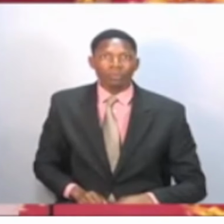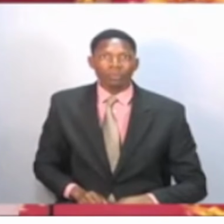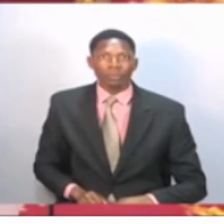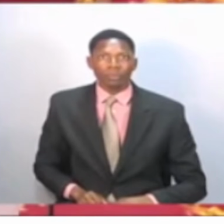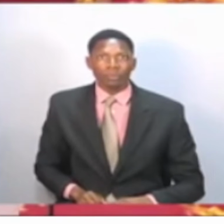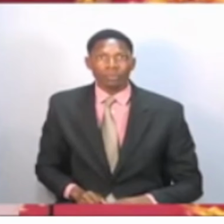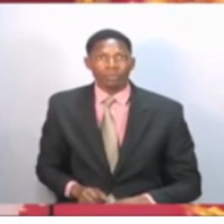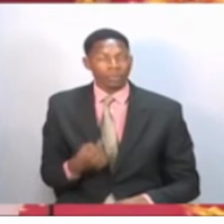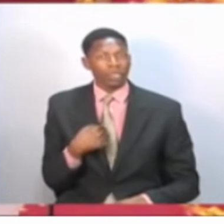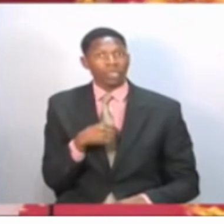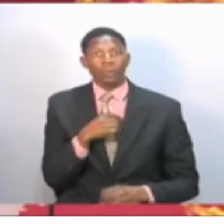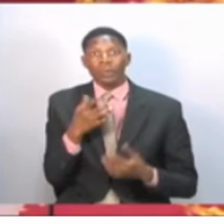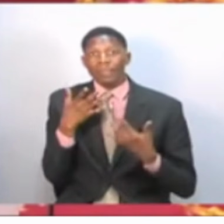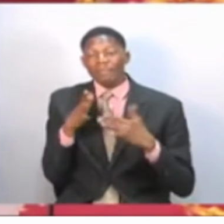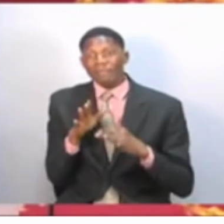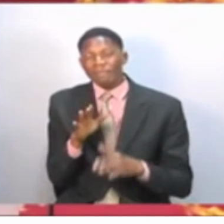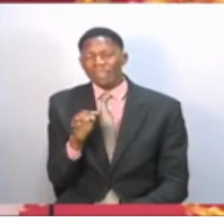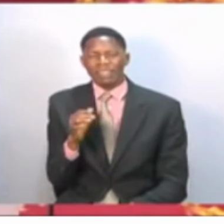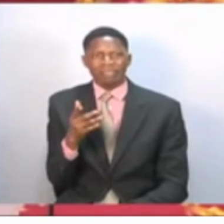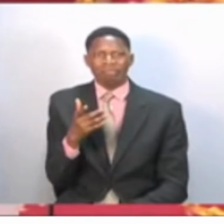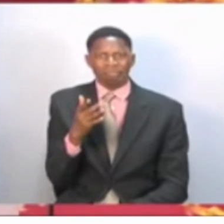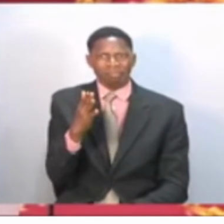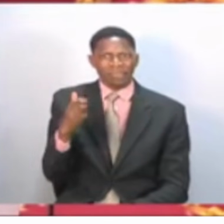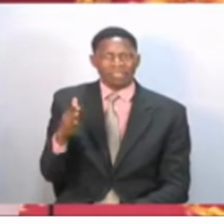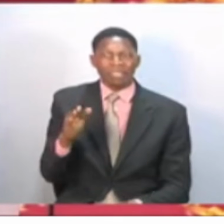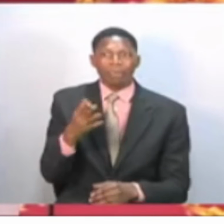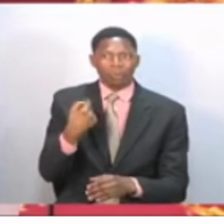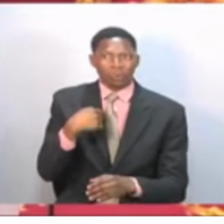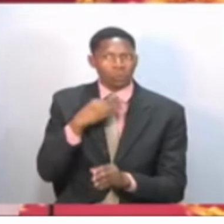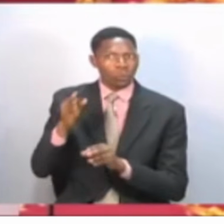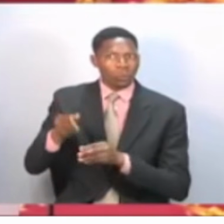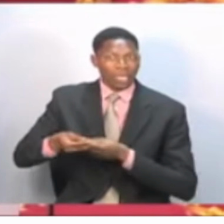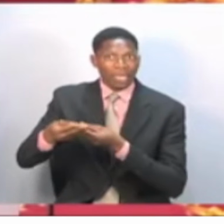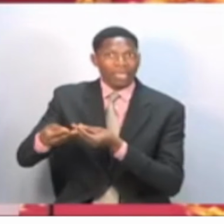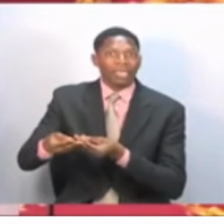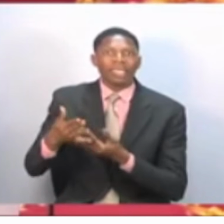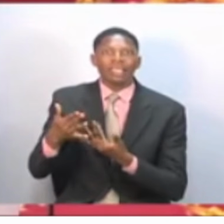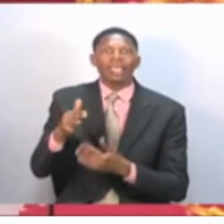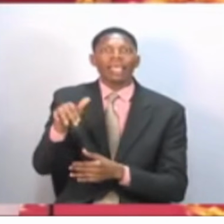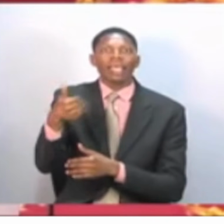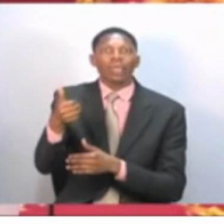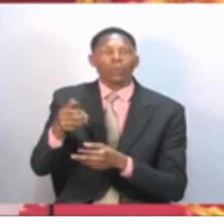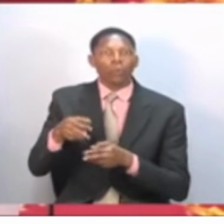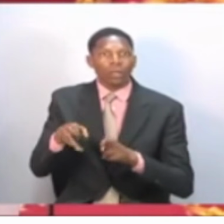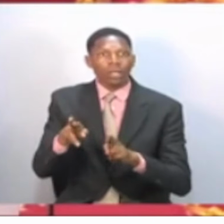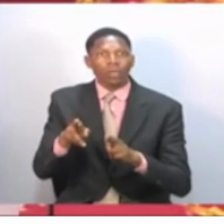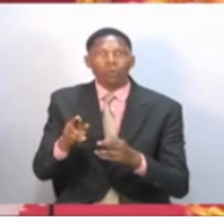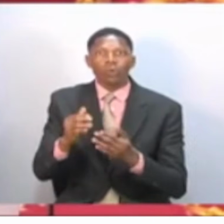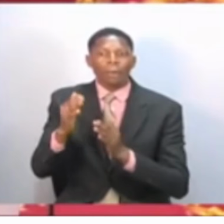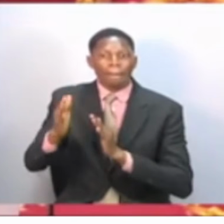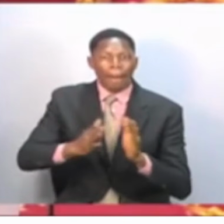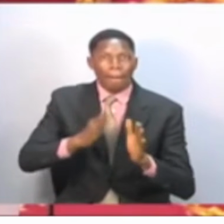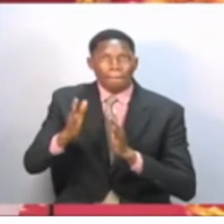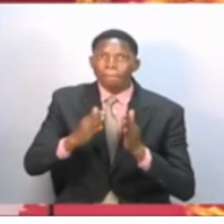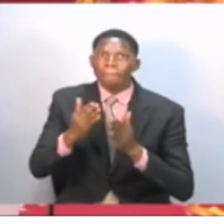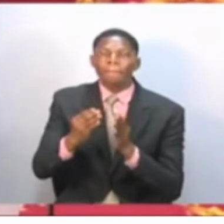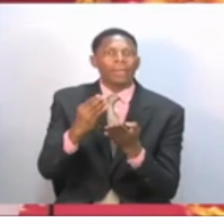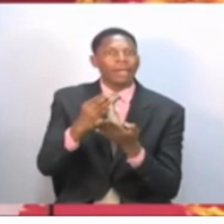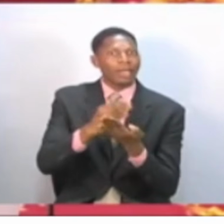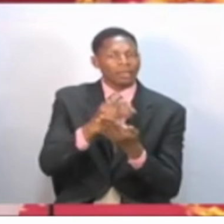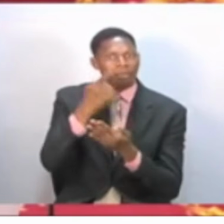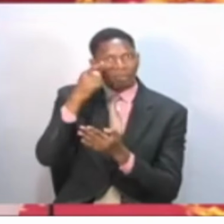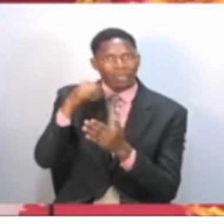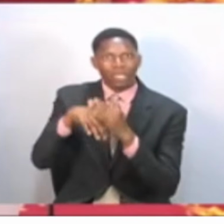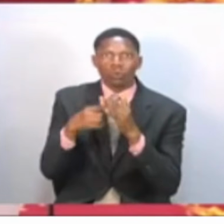we have completed one of the lots and have taken it over. Mr. Speaker, the rest of the lots have been programmed to be budgeted for in the